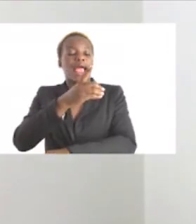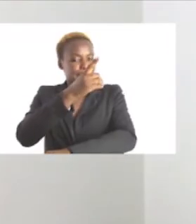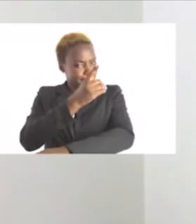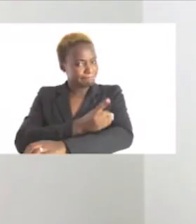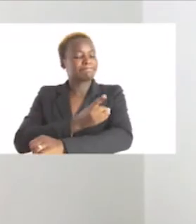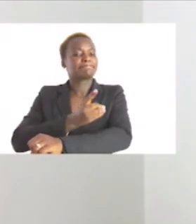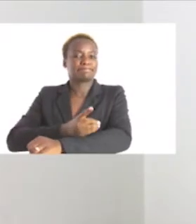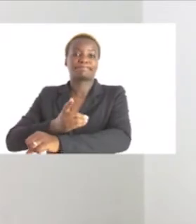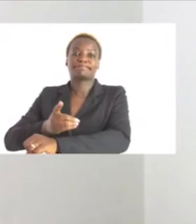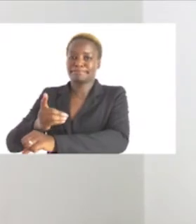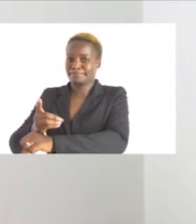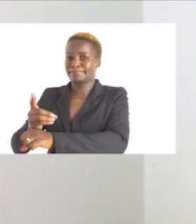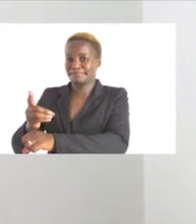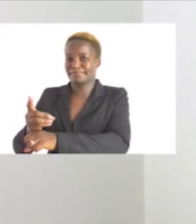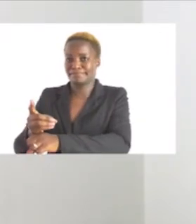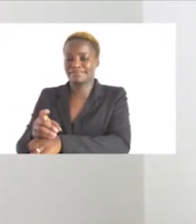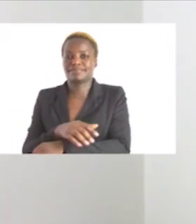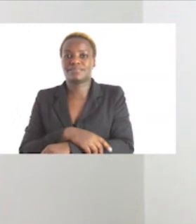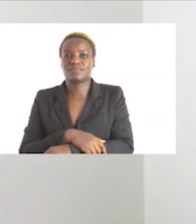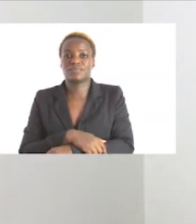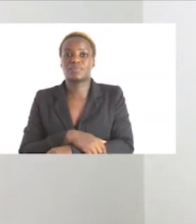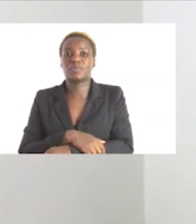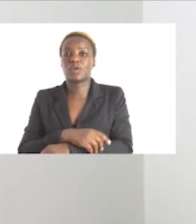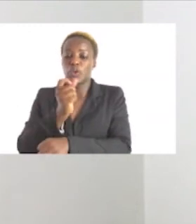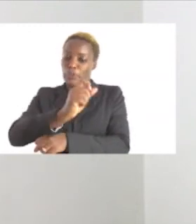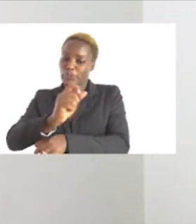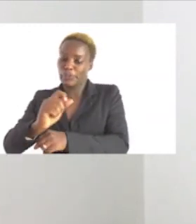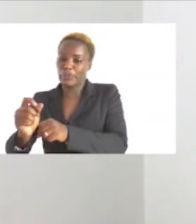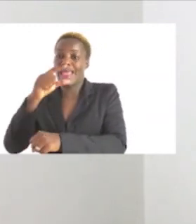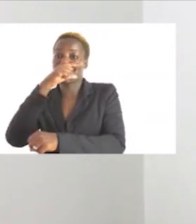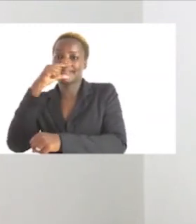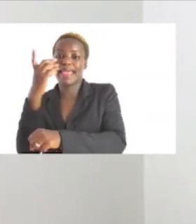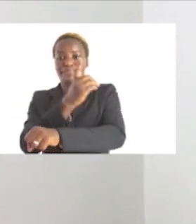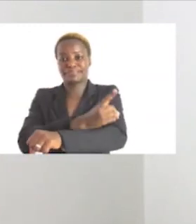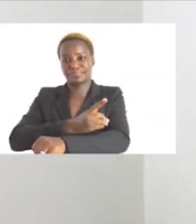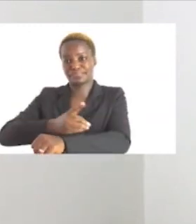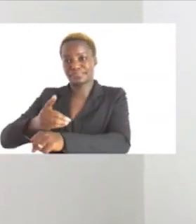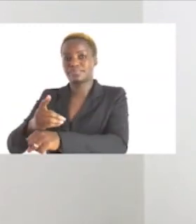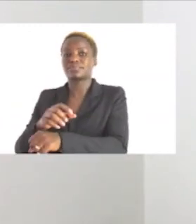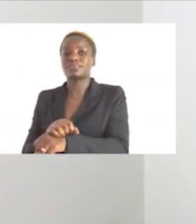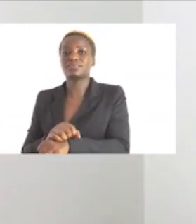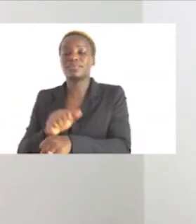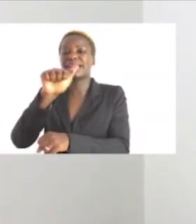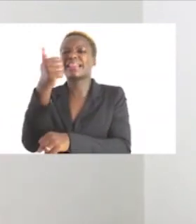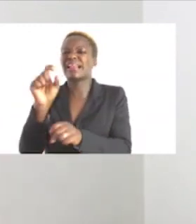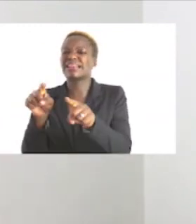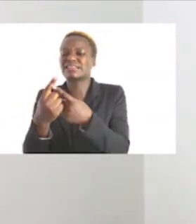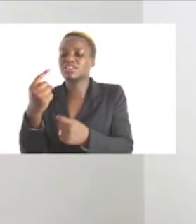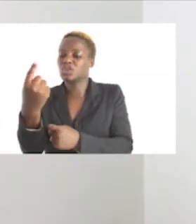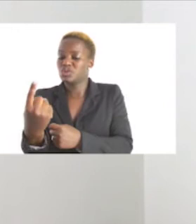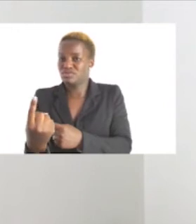December. Awesome. It's December. So you complete also December. So the rest of the activity, I would like for you